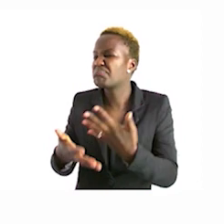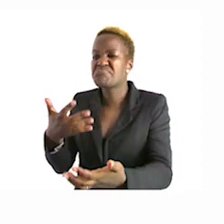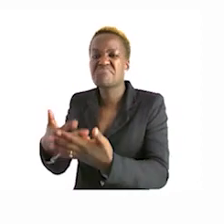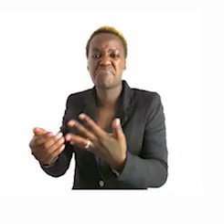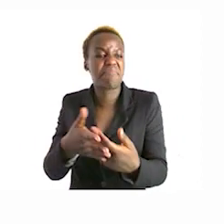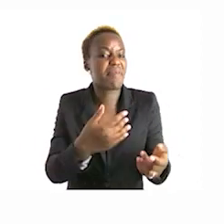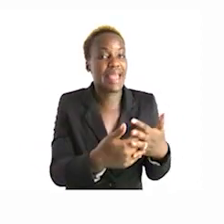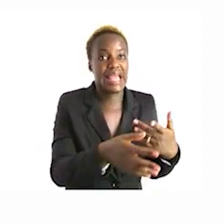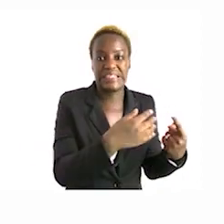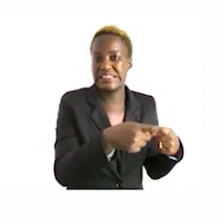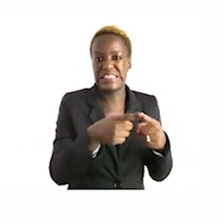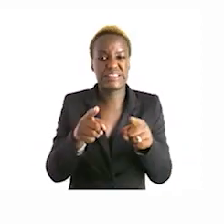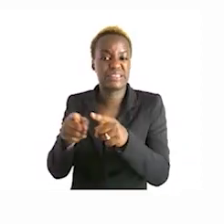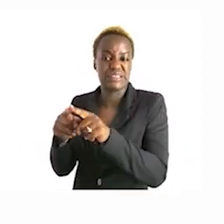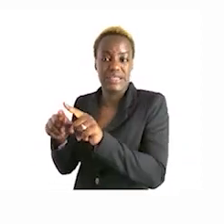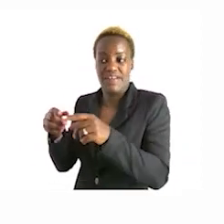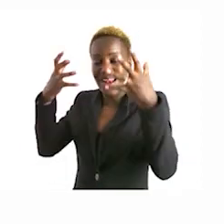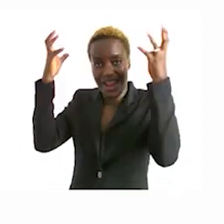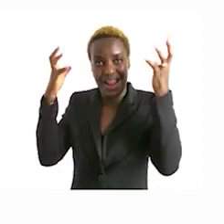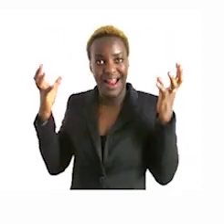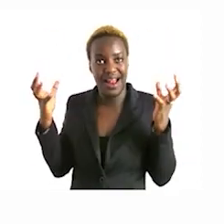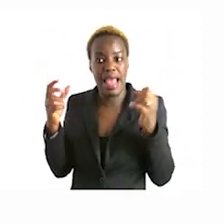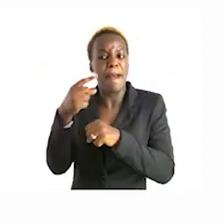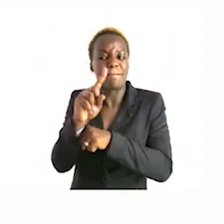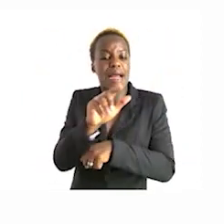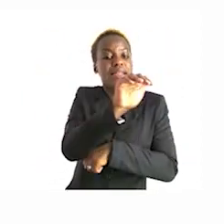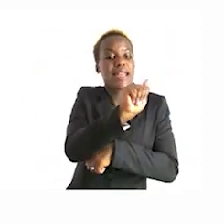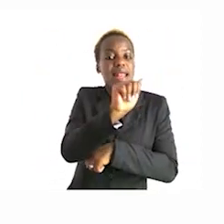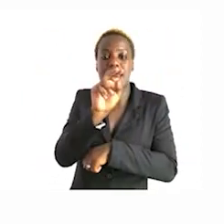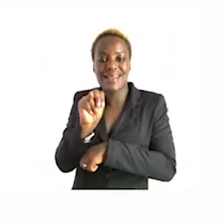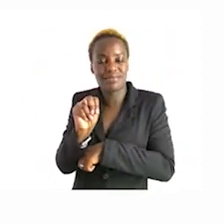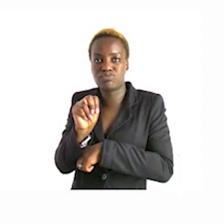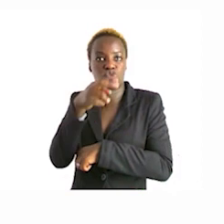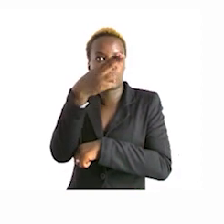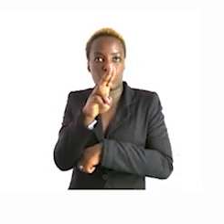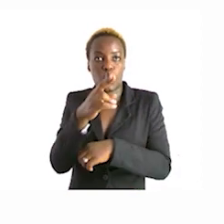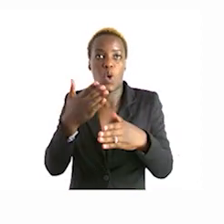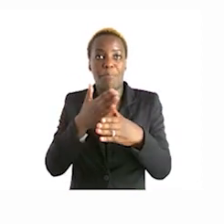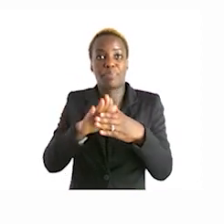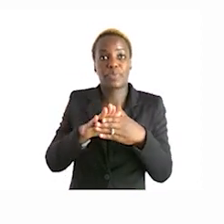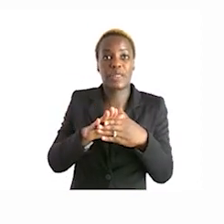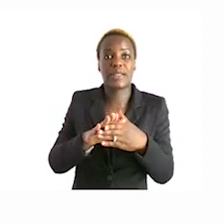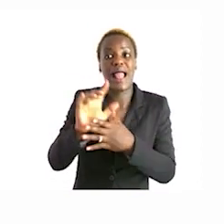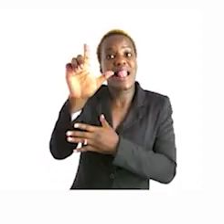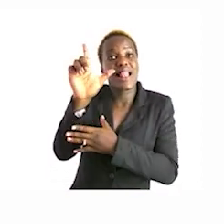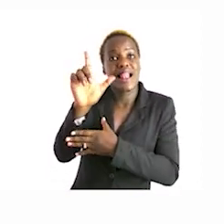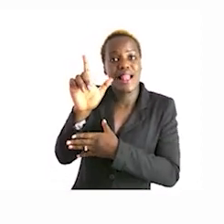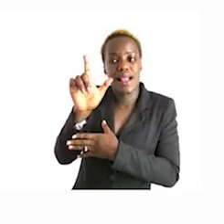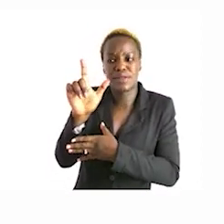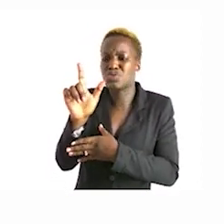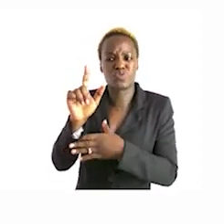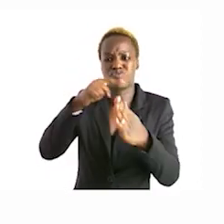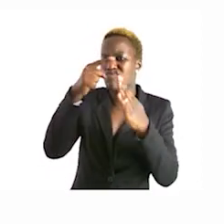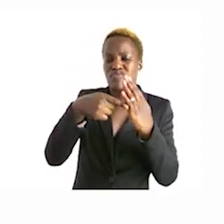start with a vowel sound. So the moment we use the word the, we are more specific.